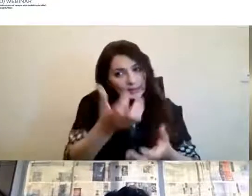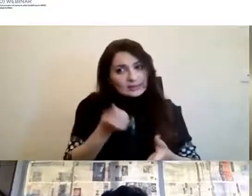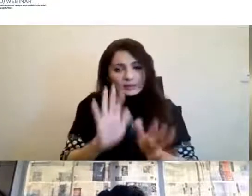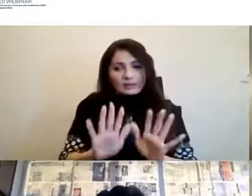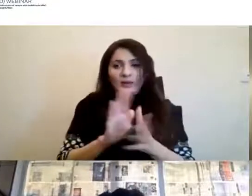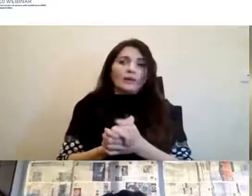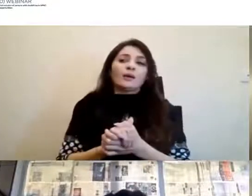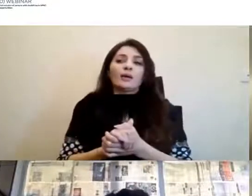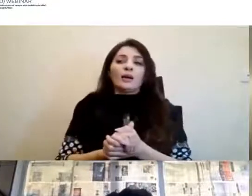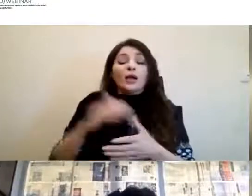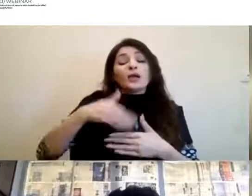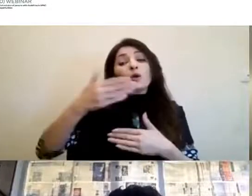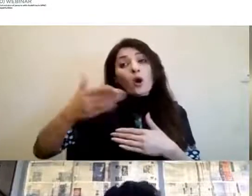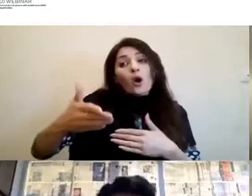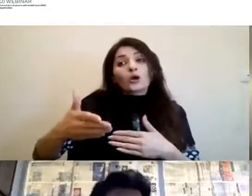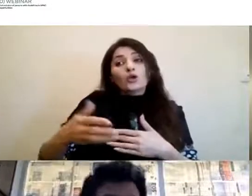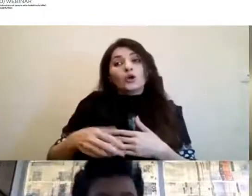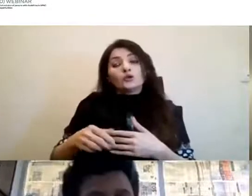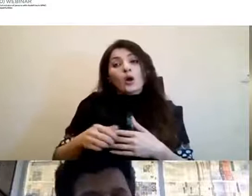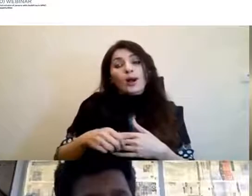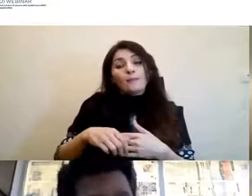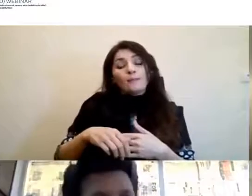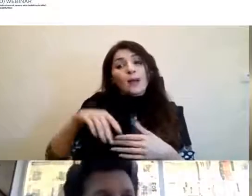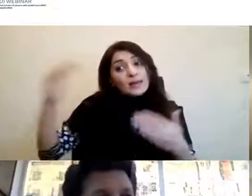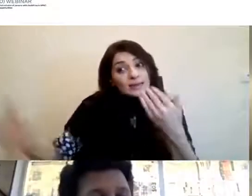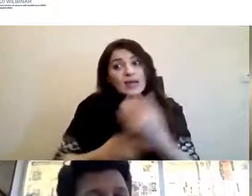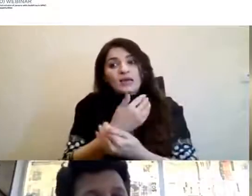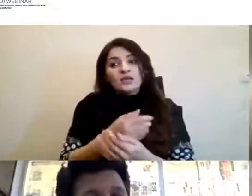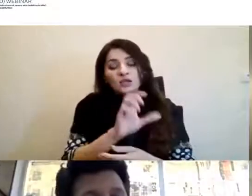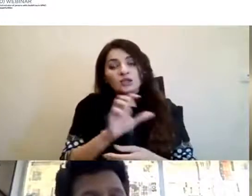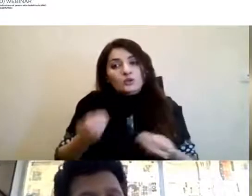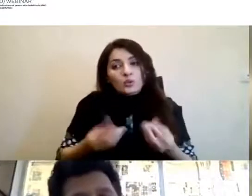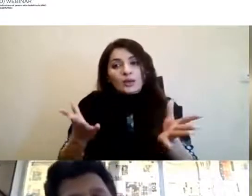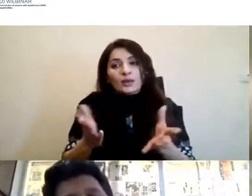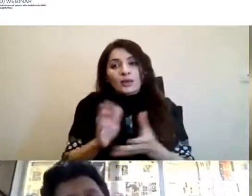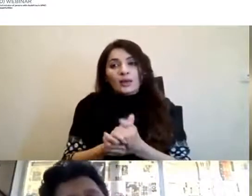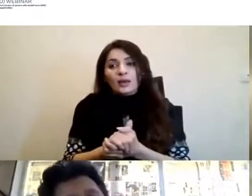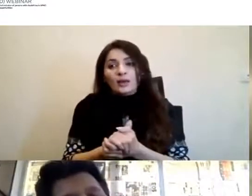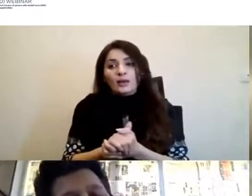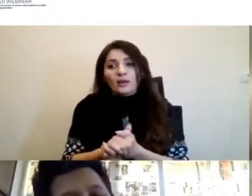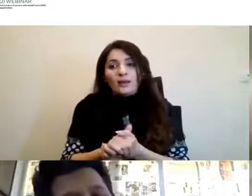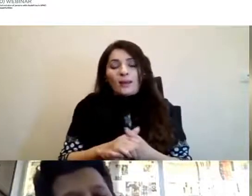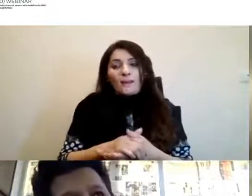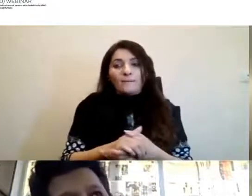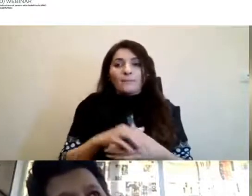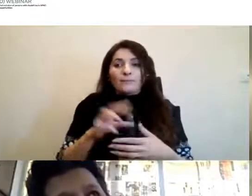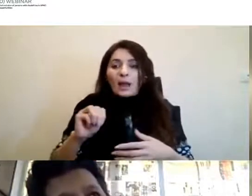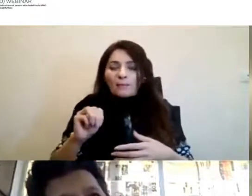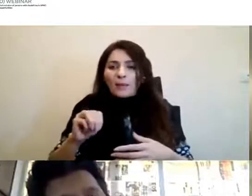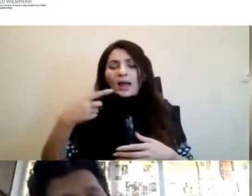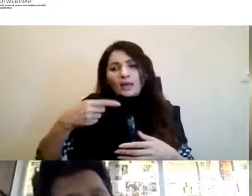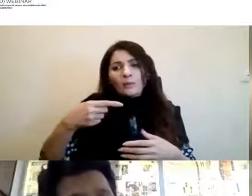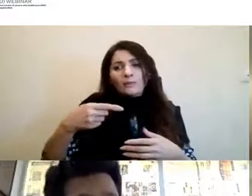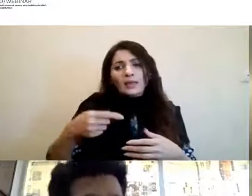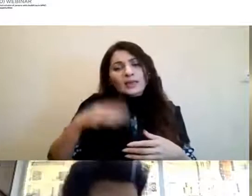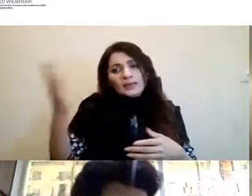intervention we are going to, our government has going to make, that is MyGov. That is mygov.gov.bd.